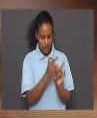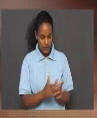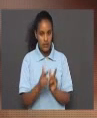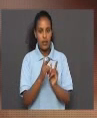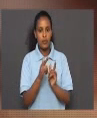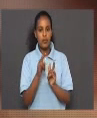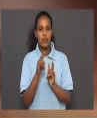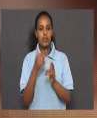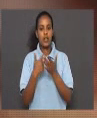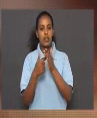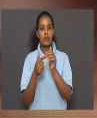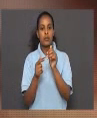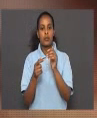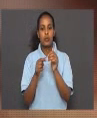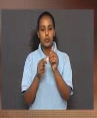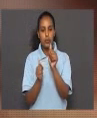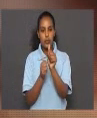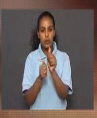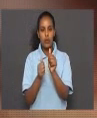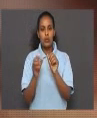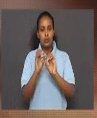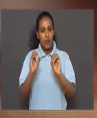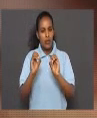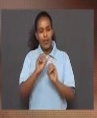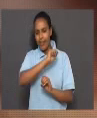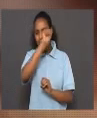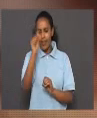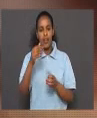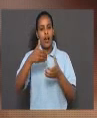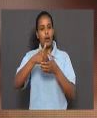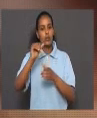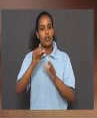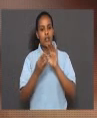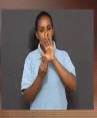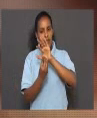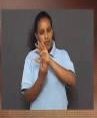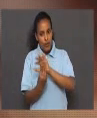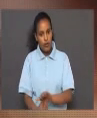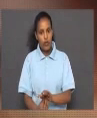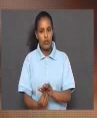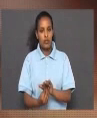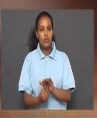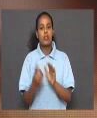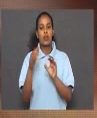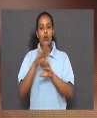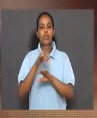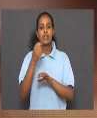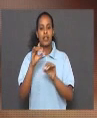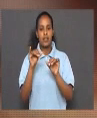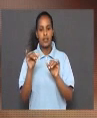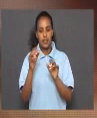system that proceeds without any outside influence on the